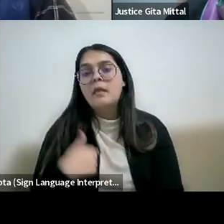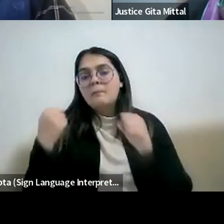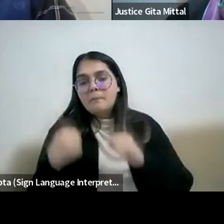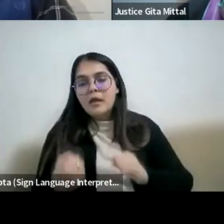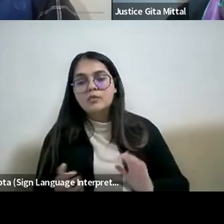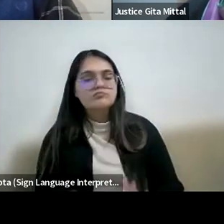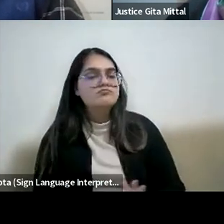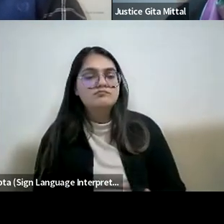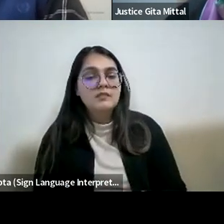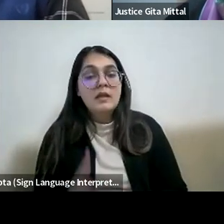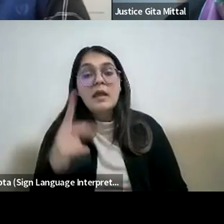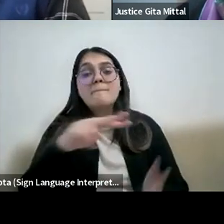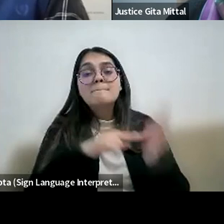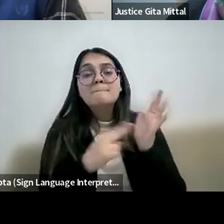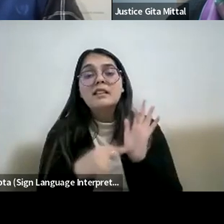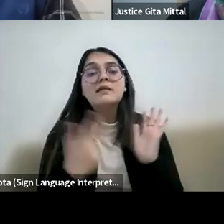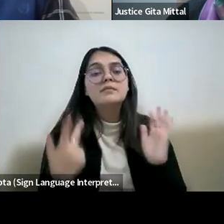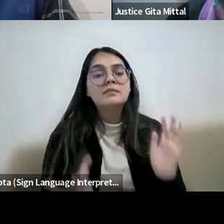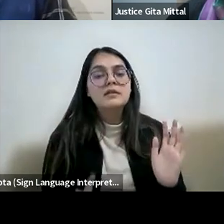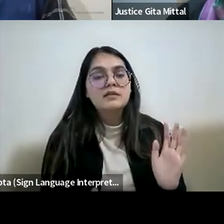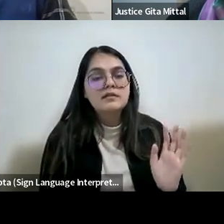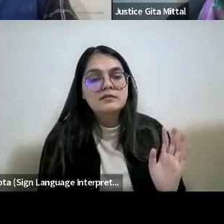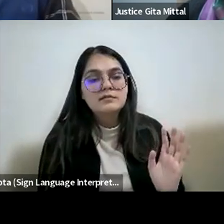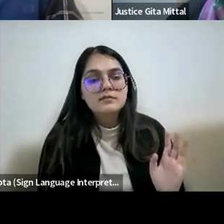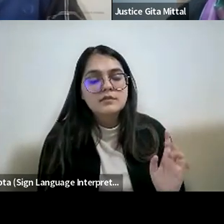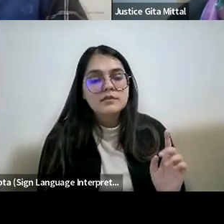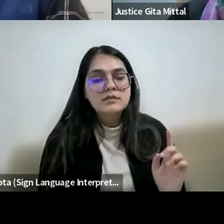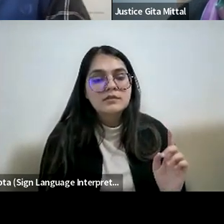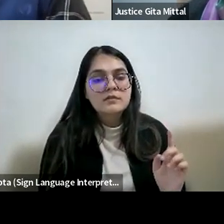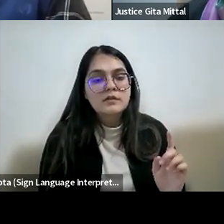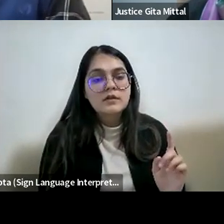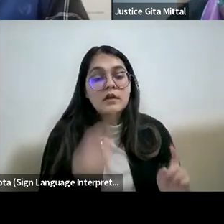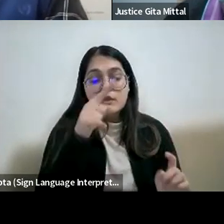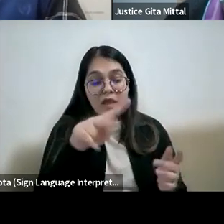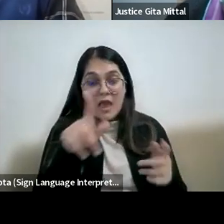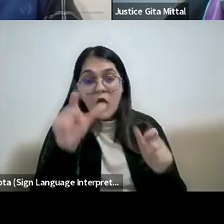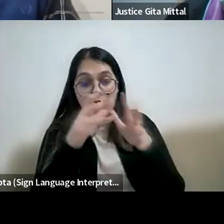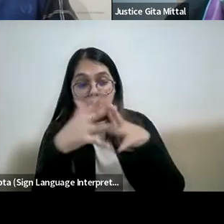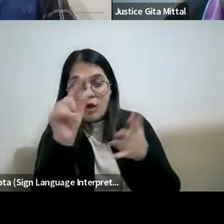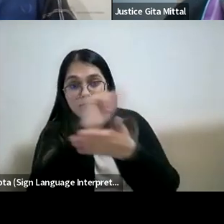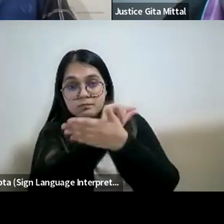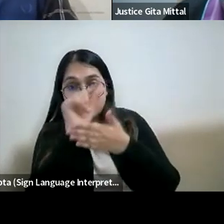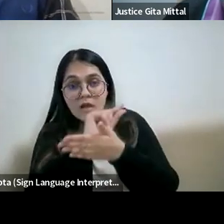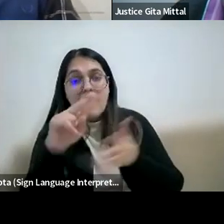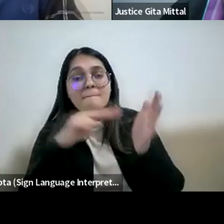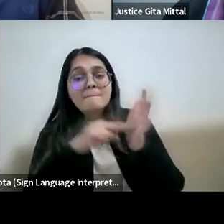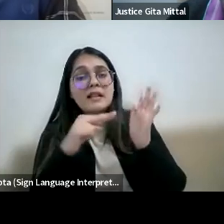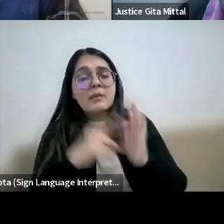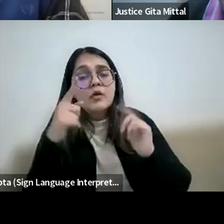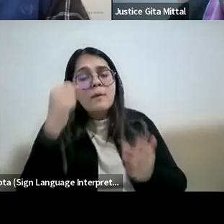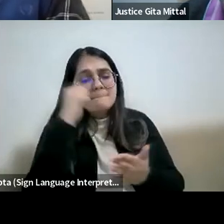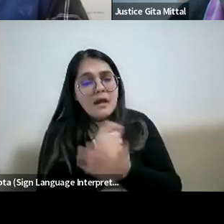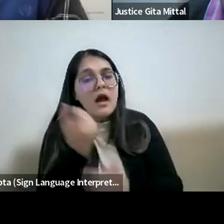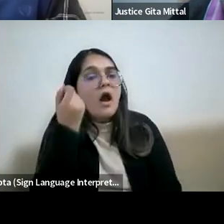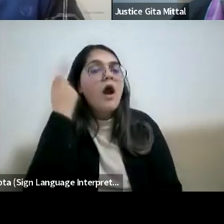there is a reason for that. It relates to the right to access or to light and ventilation of your neighbor. So, you are